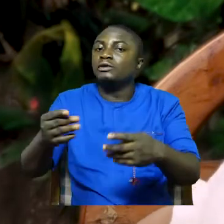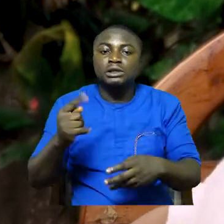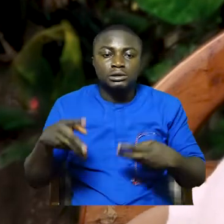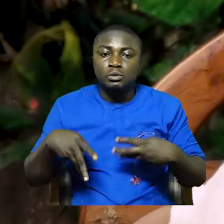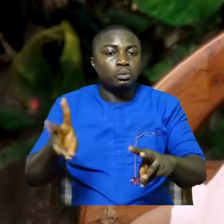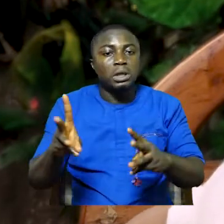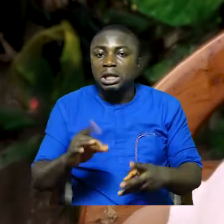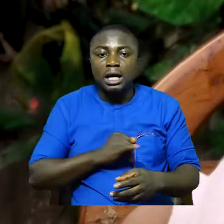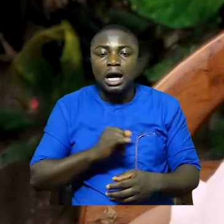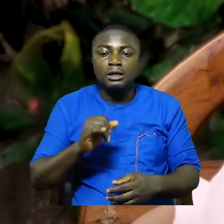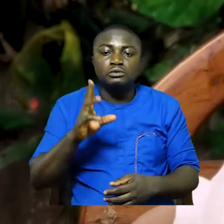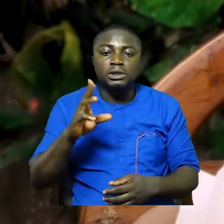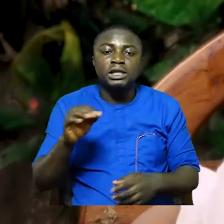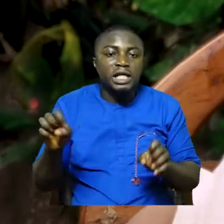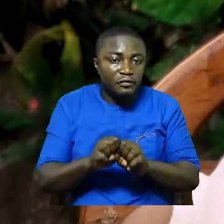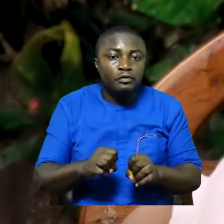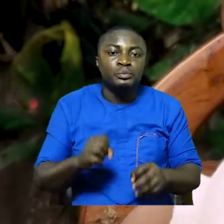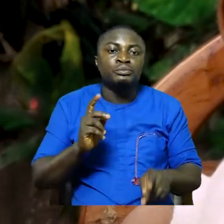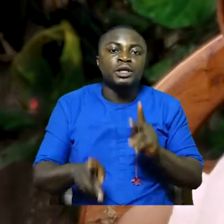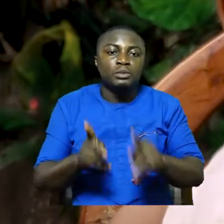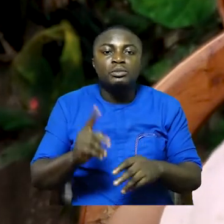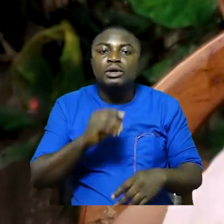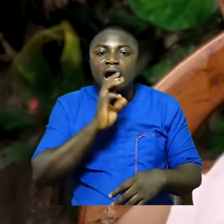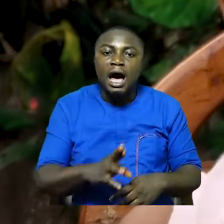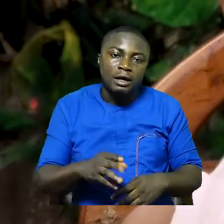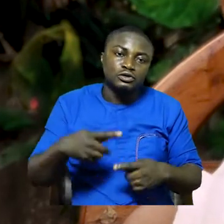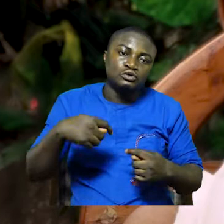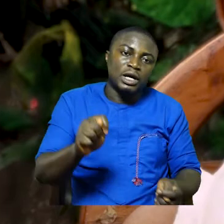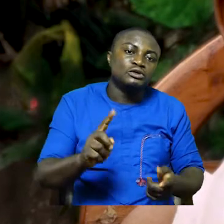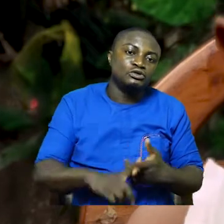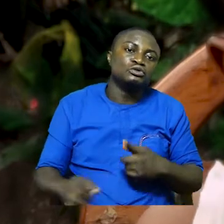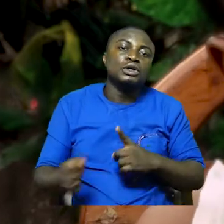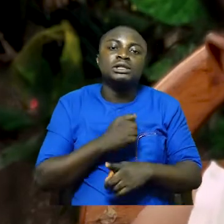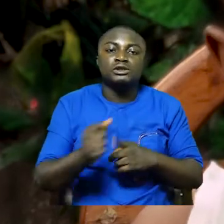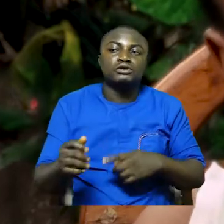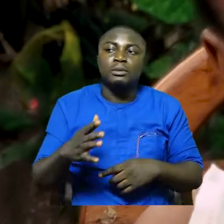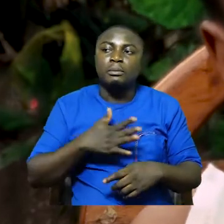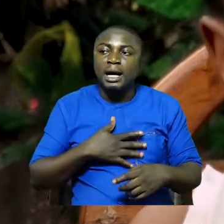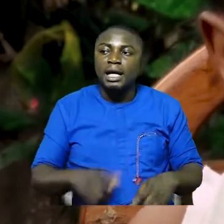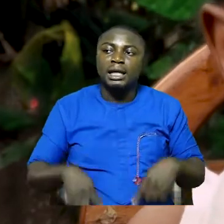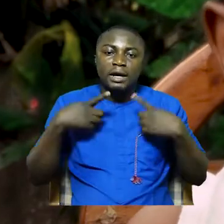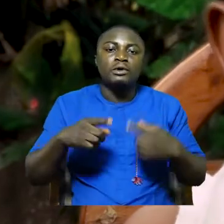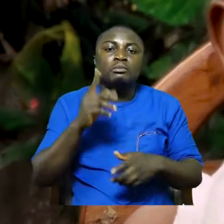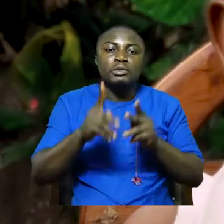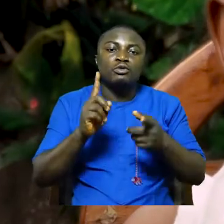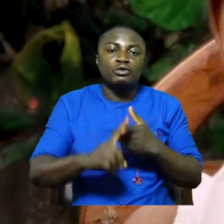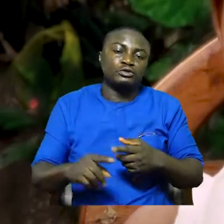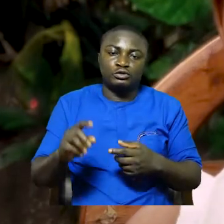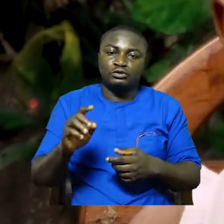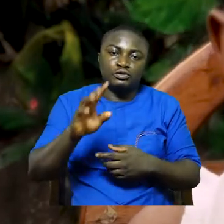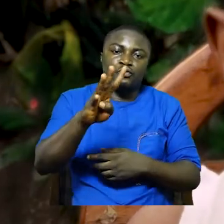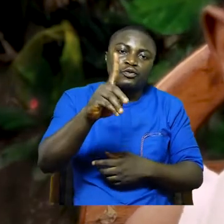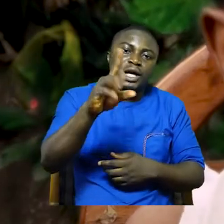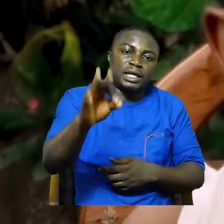very strict, but that's just the way forward. Even at that, people are still bent on trying to destroy my life. They are still bent on trying